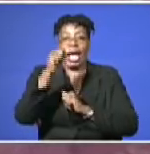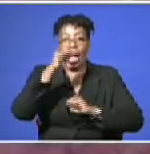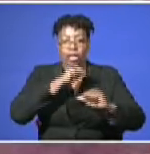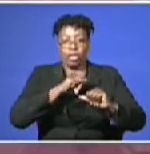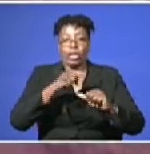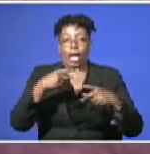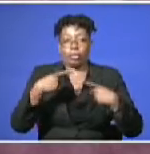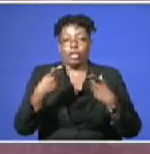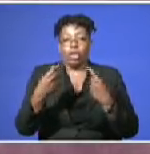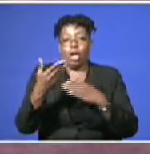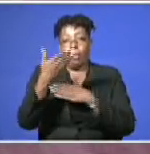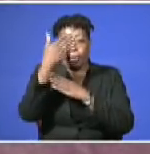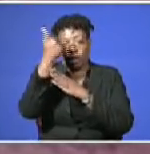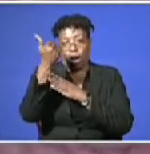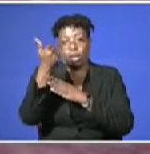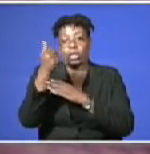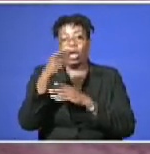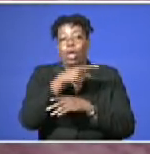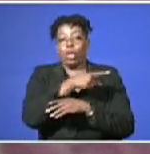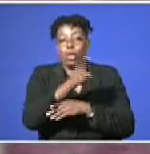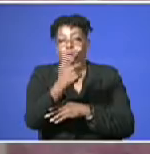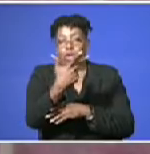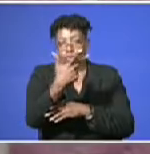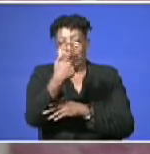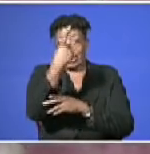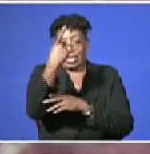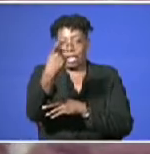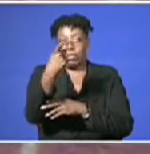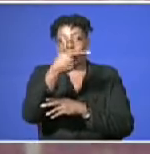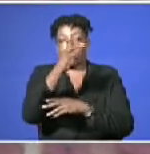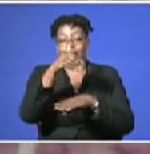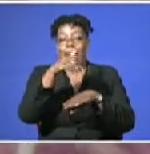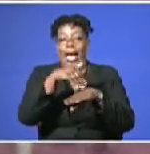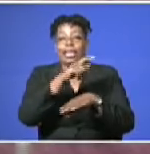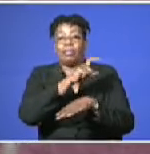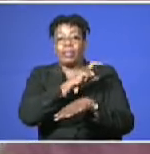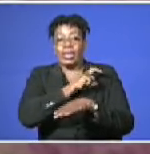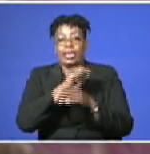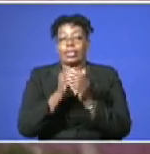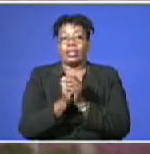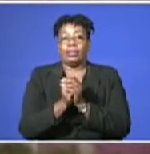the suspects allegedly shot at them. And in a situation like that,